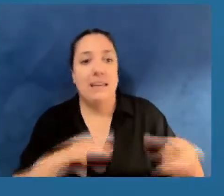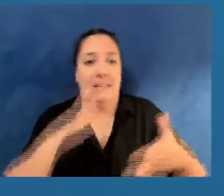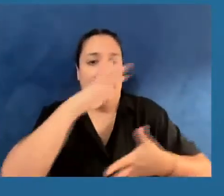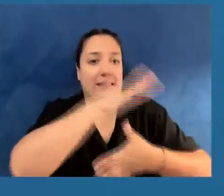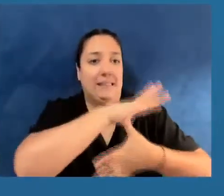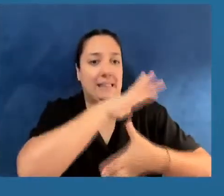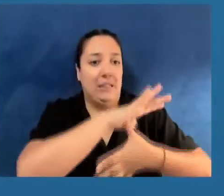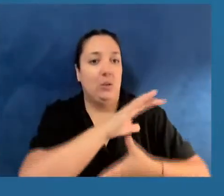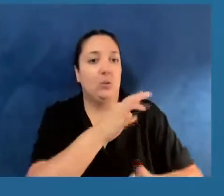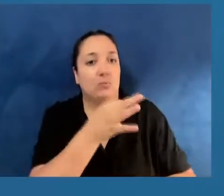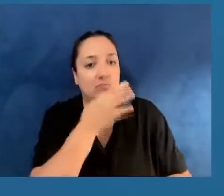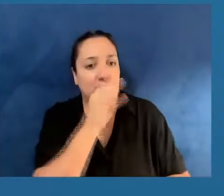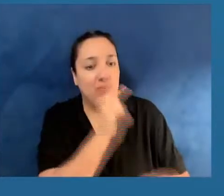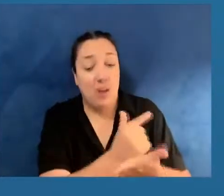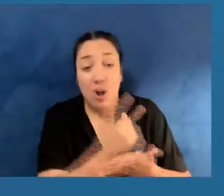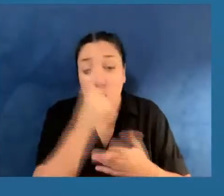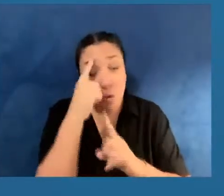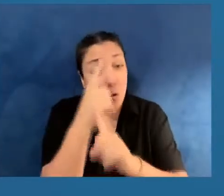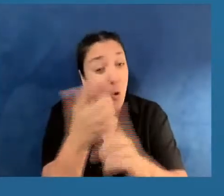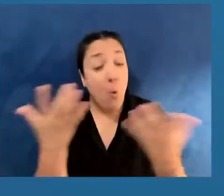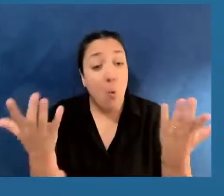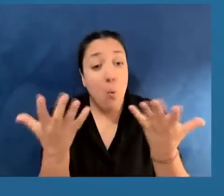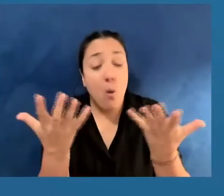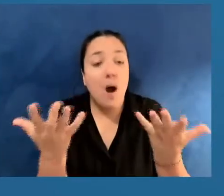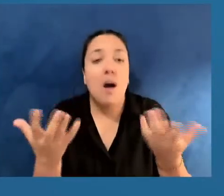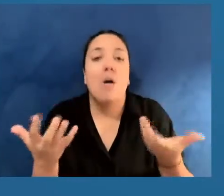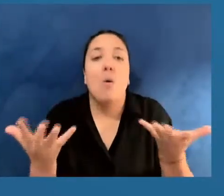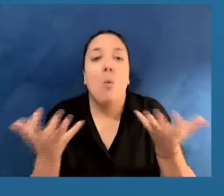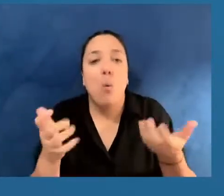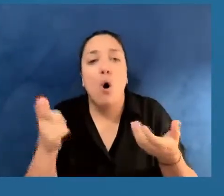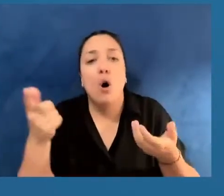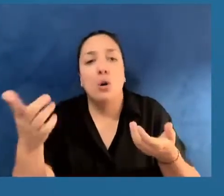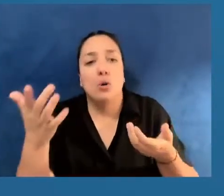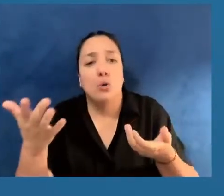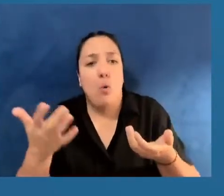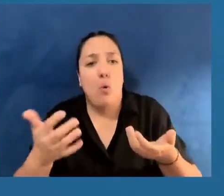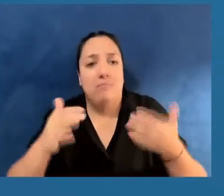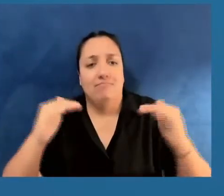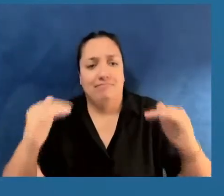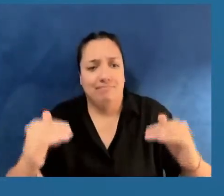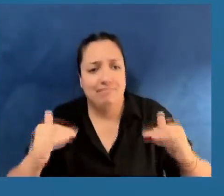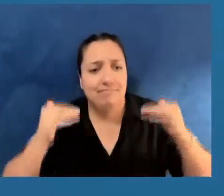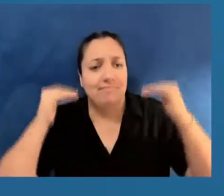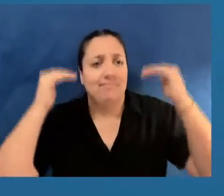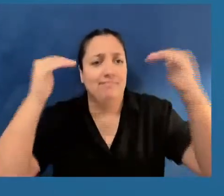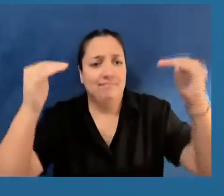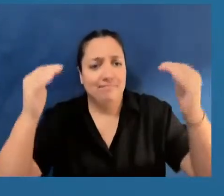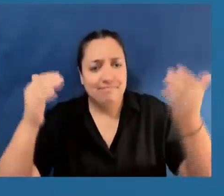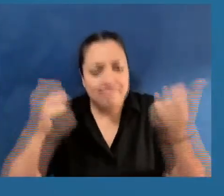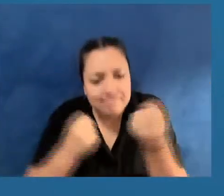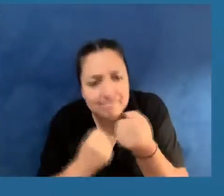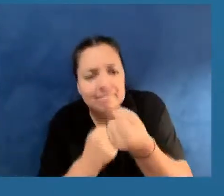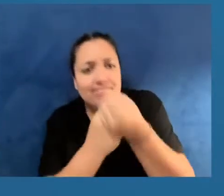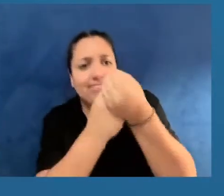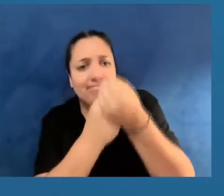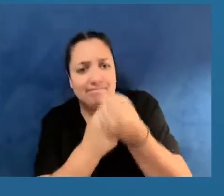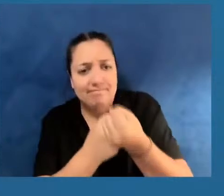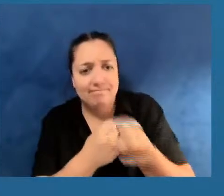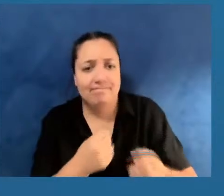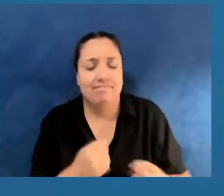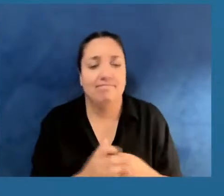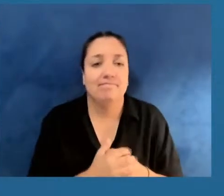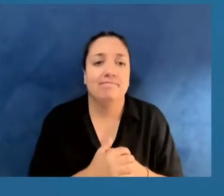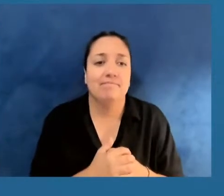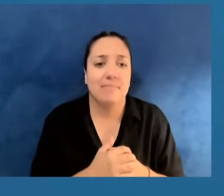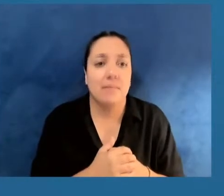to give you that lift to start your college or career days with that little bit of extra push. So I think this is